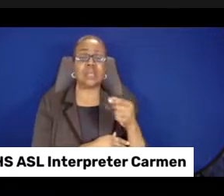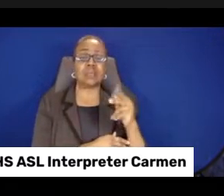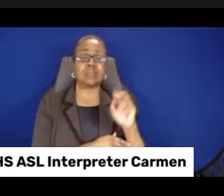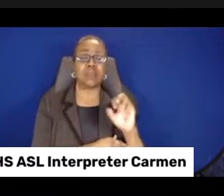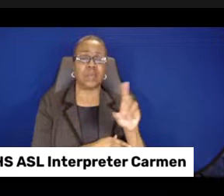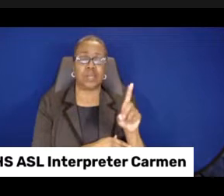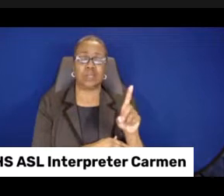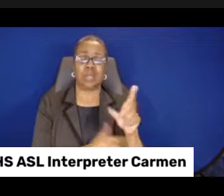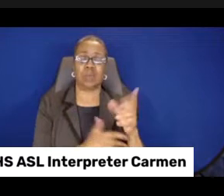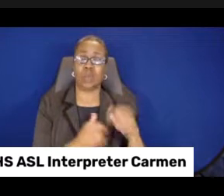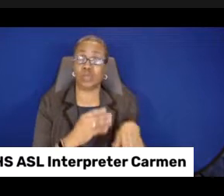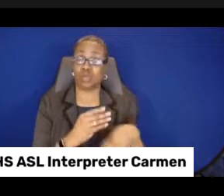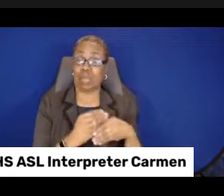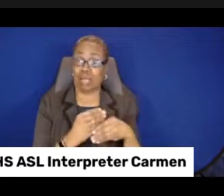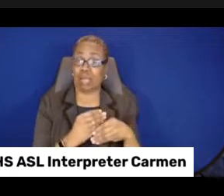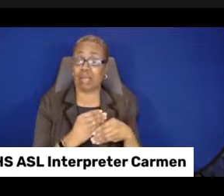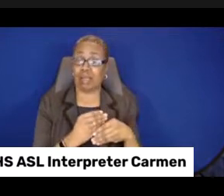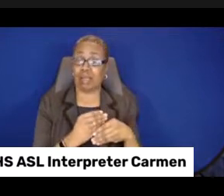to add